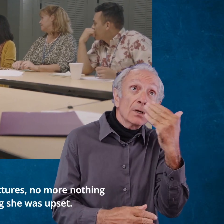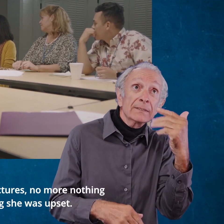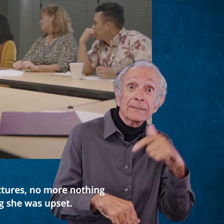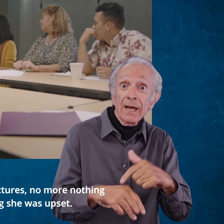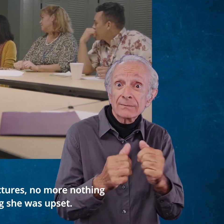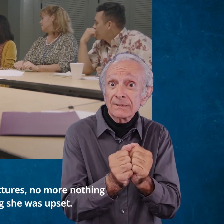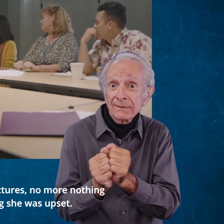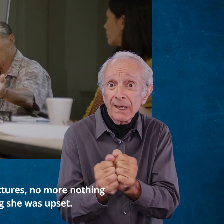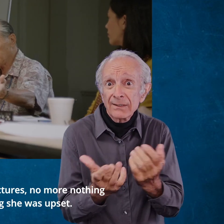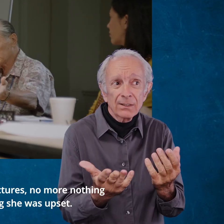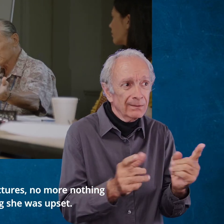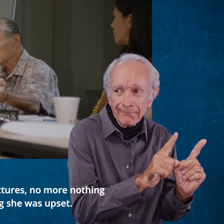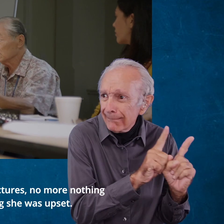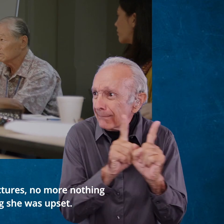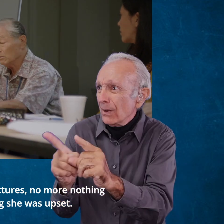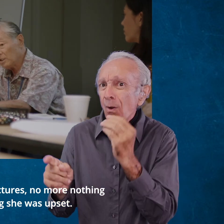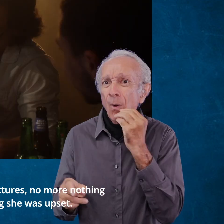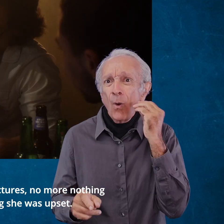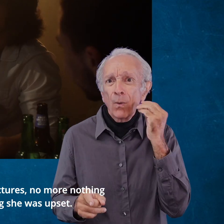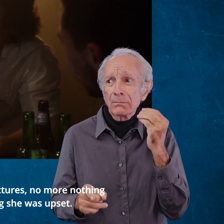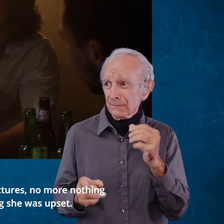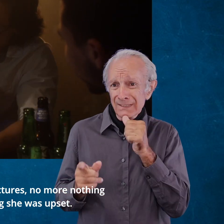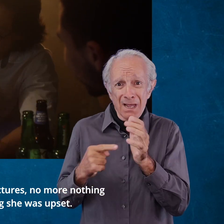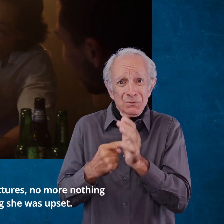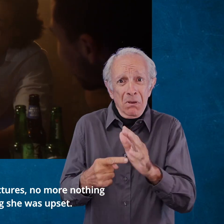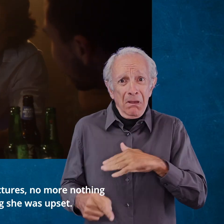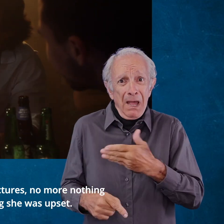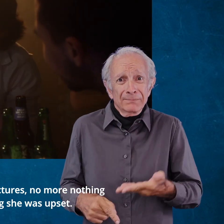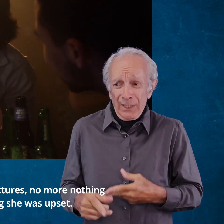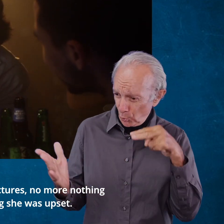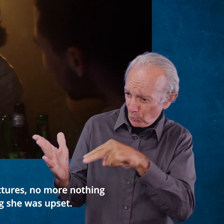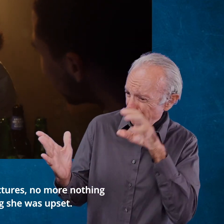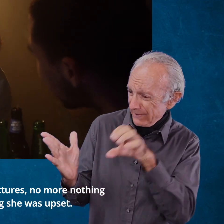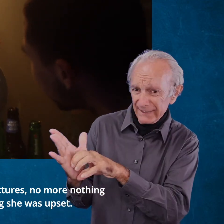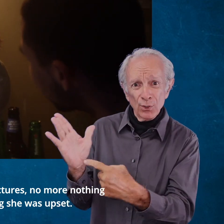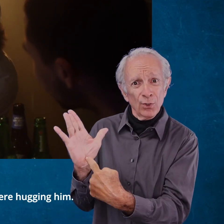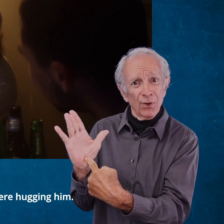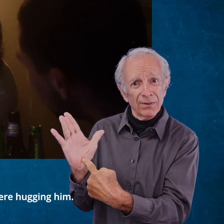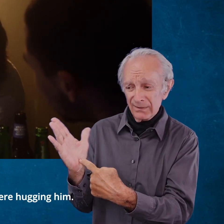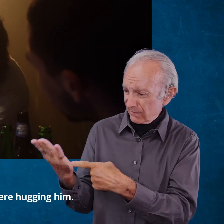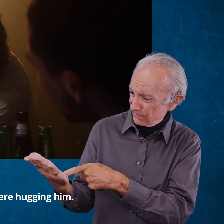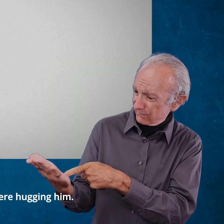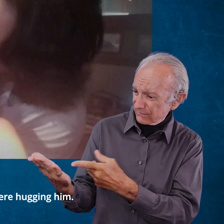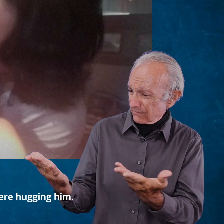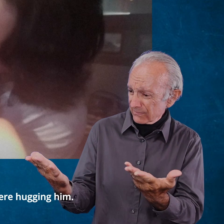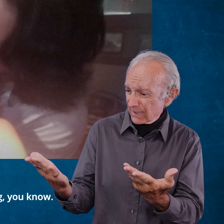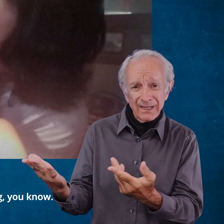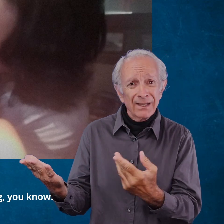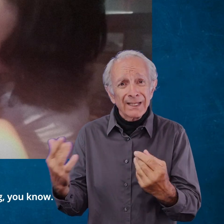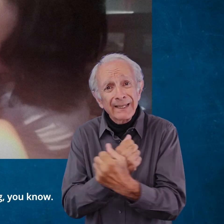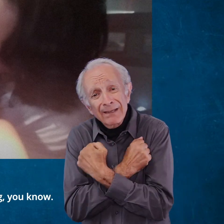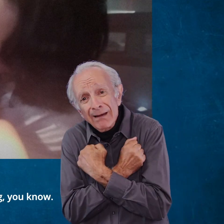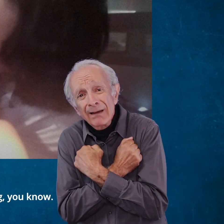mean, I look at the pictures. There was nothing in there that showed like she was upset. She was over there hugging him, they